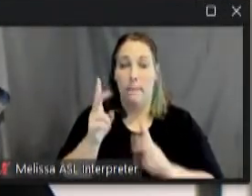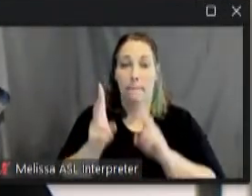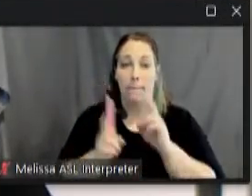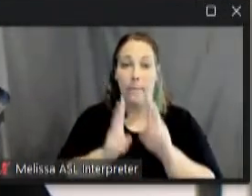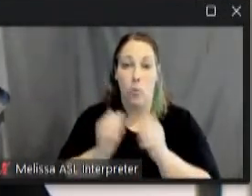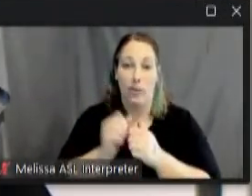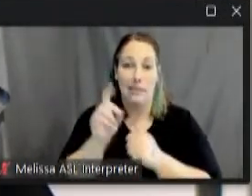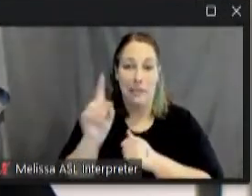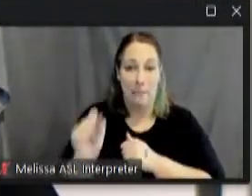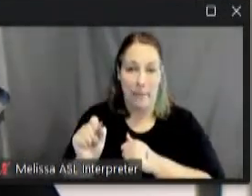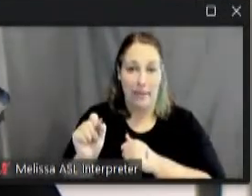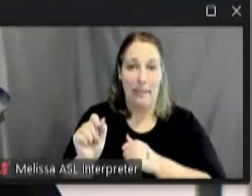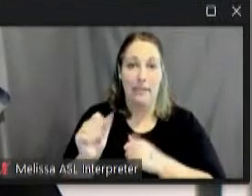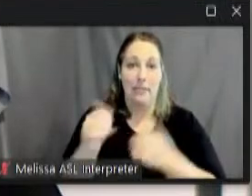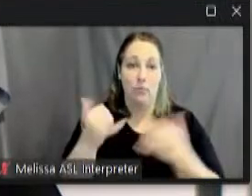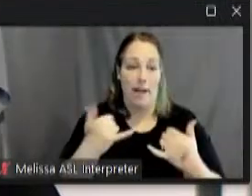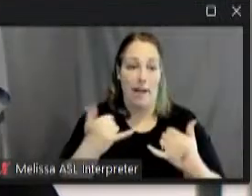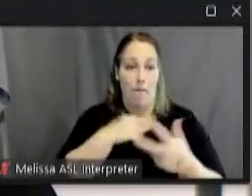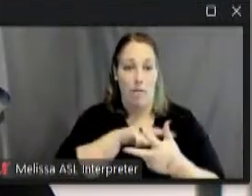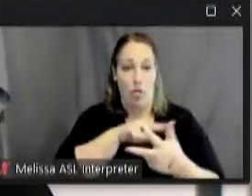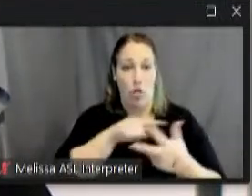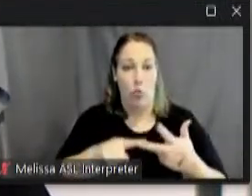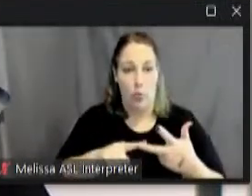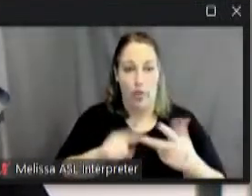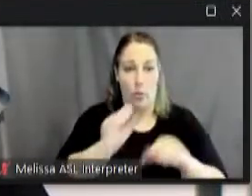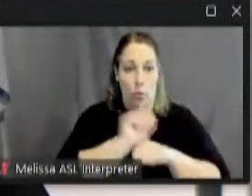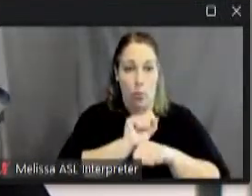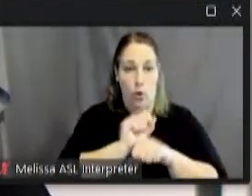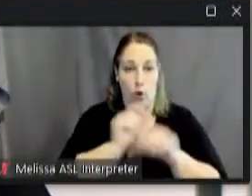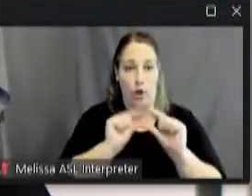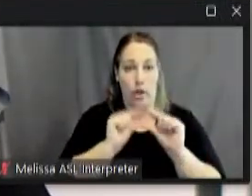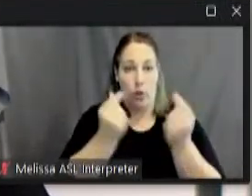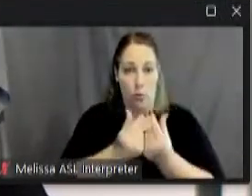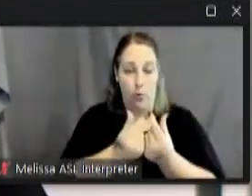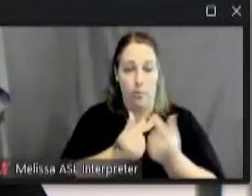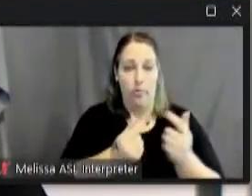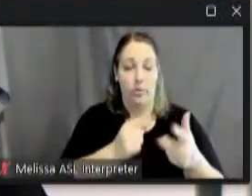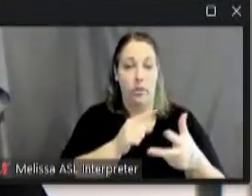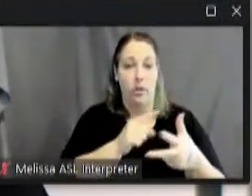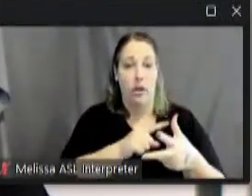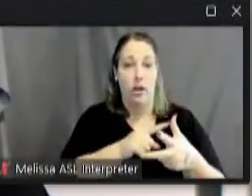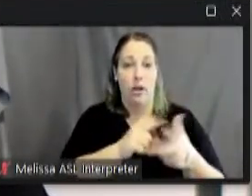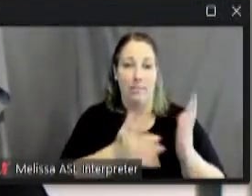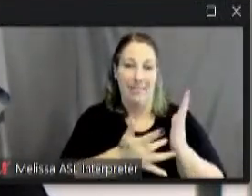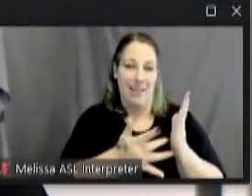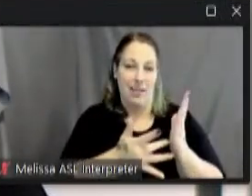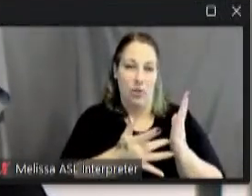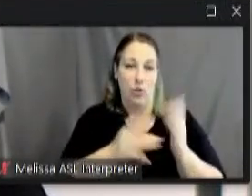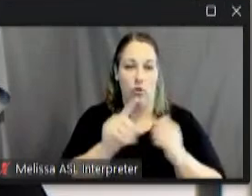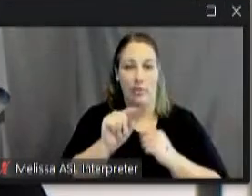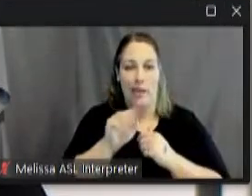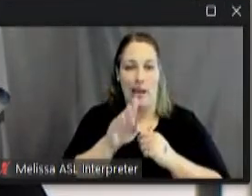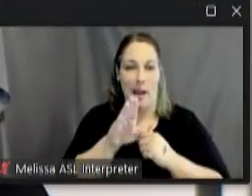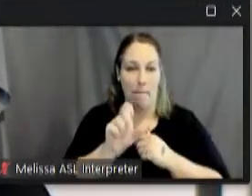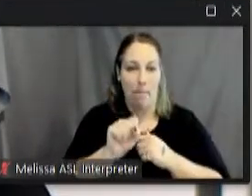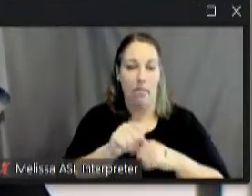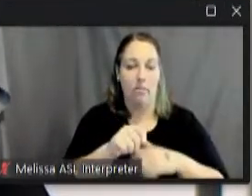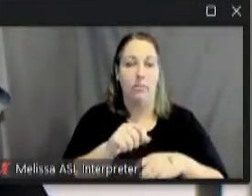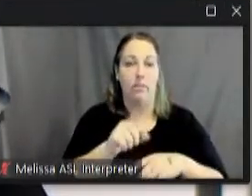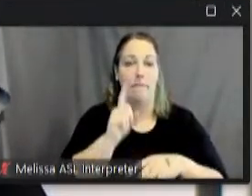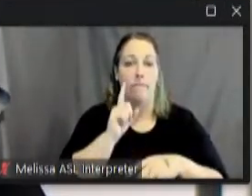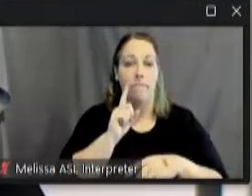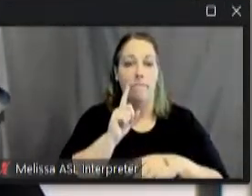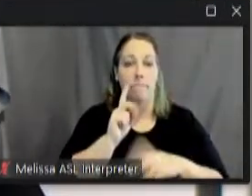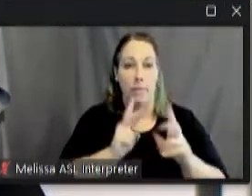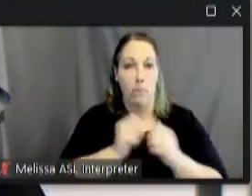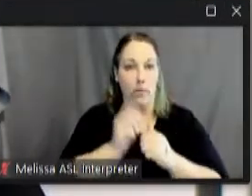where the civil society works. We have a technical, we call them tables, where for disabilities, where Christian